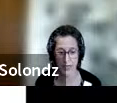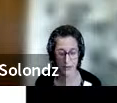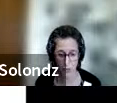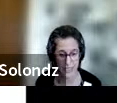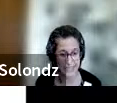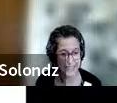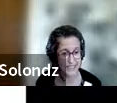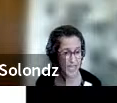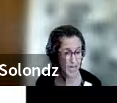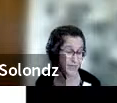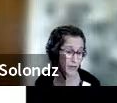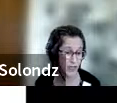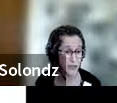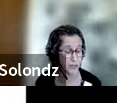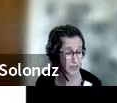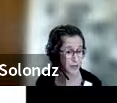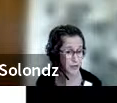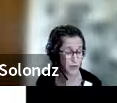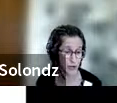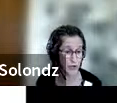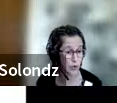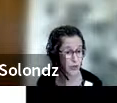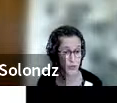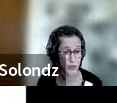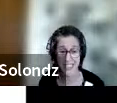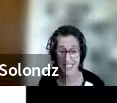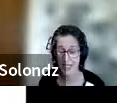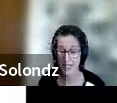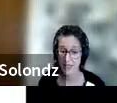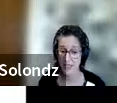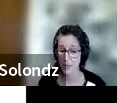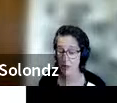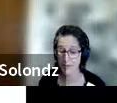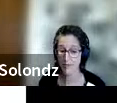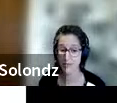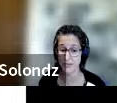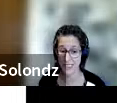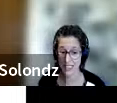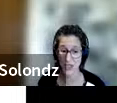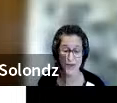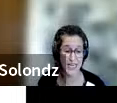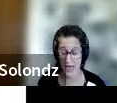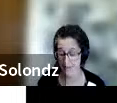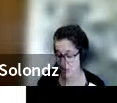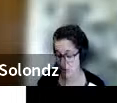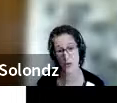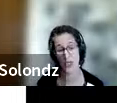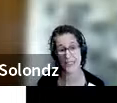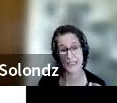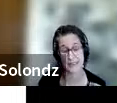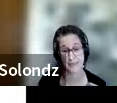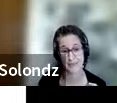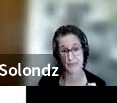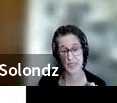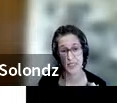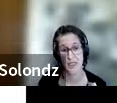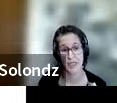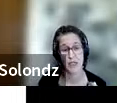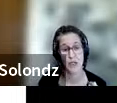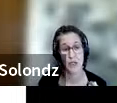important, physical health and wellness, but there were also people who chose goals within the supported decision-making and mental health and